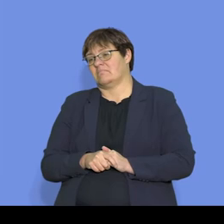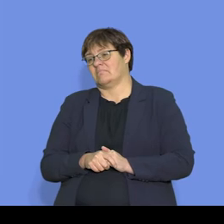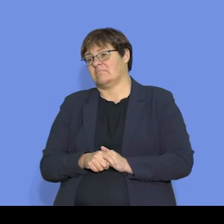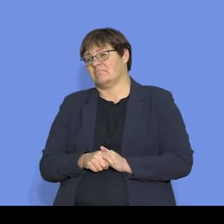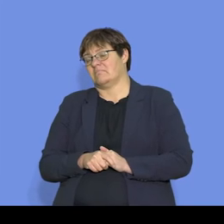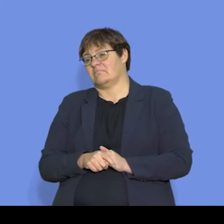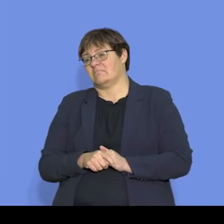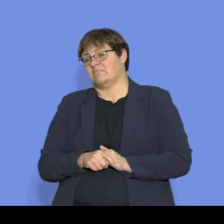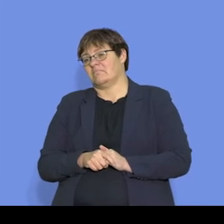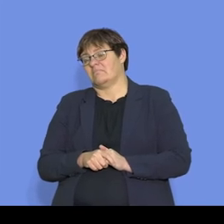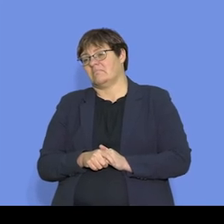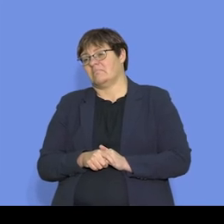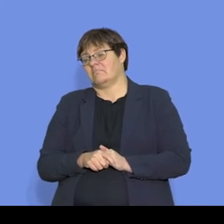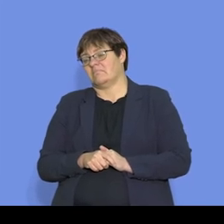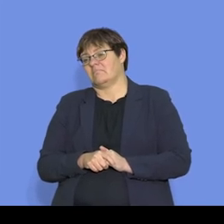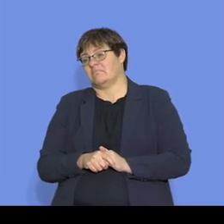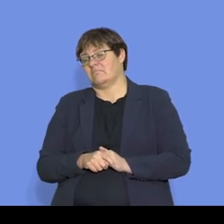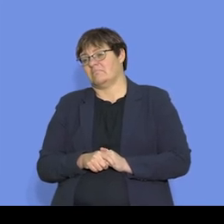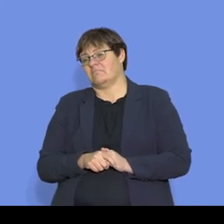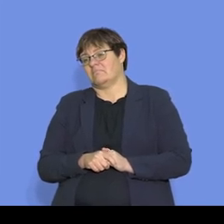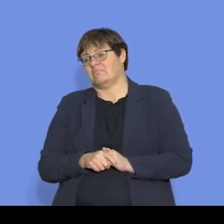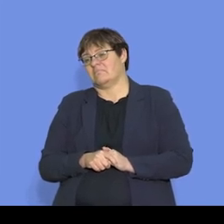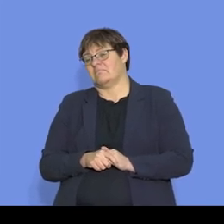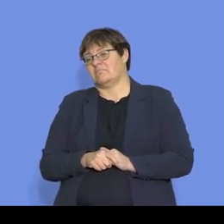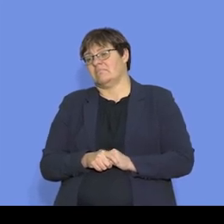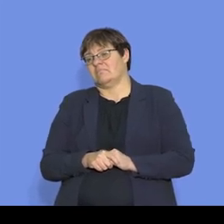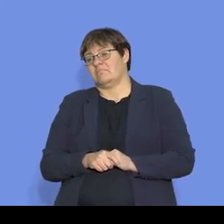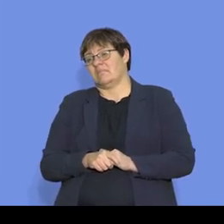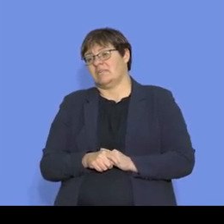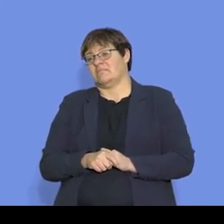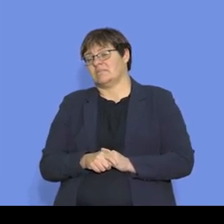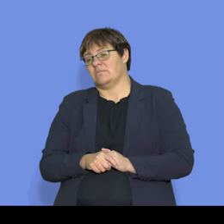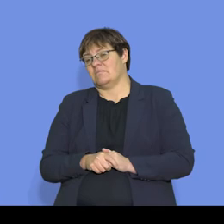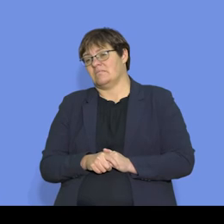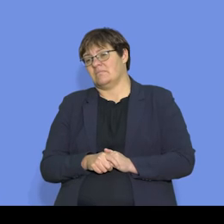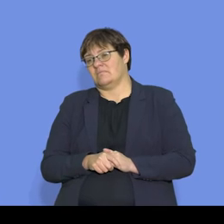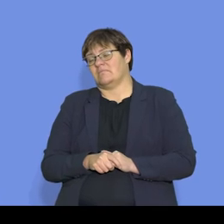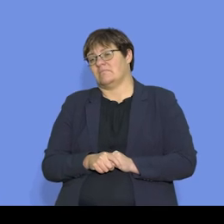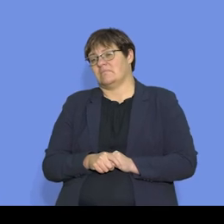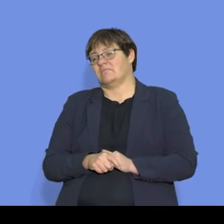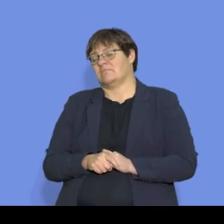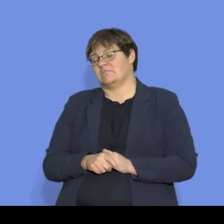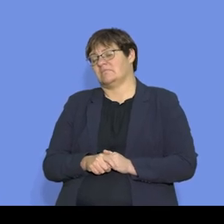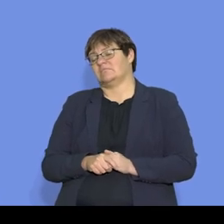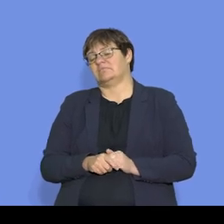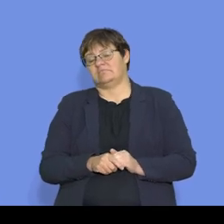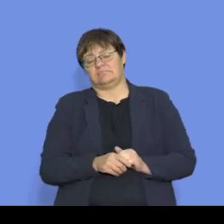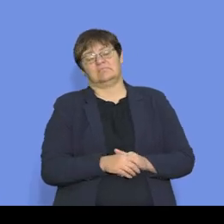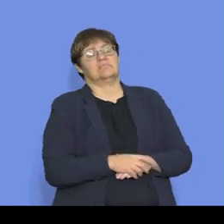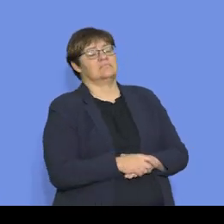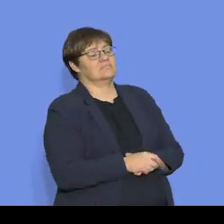Oh, okay. Sure. I didn't even pick that up. Thanks for picking that up.